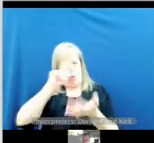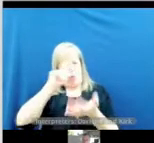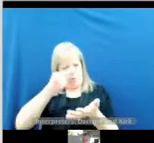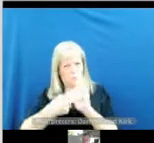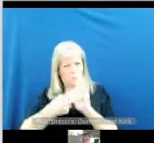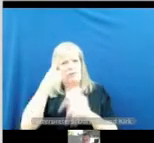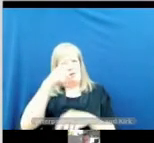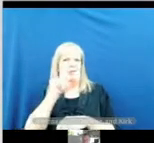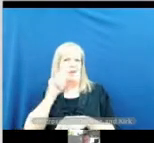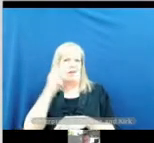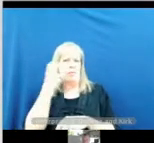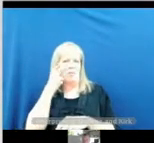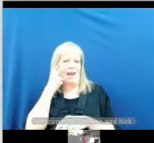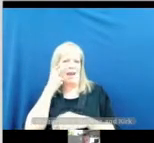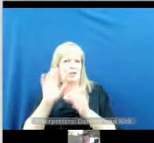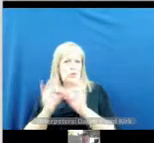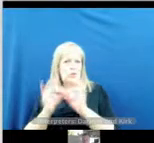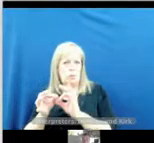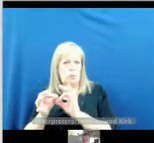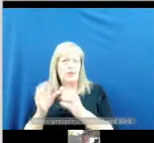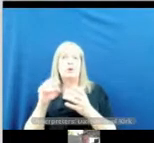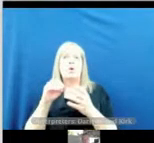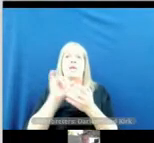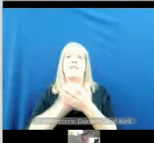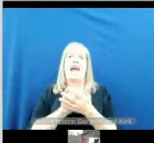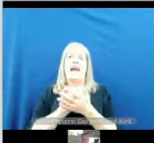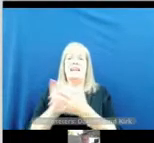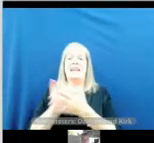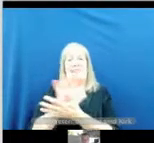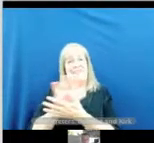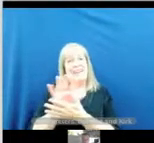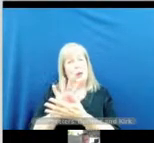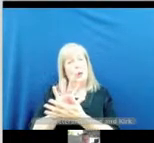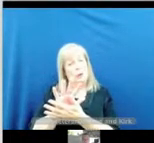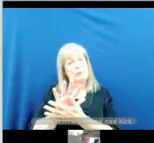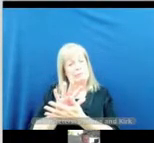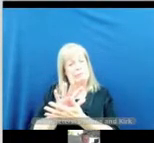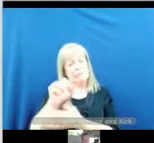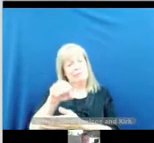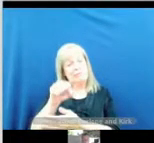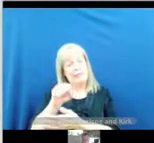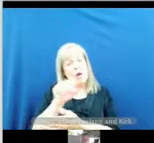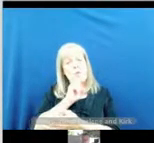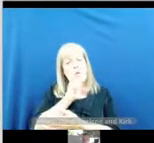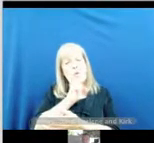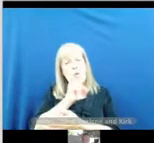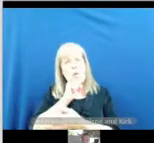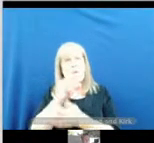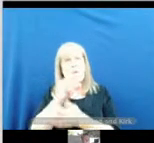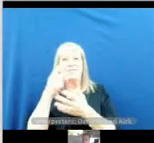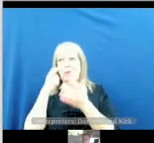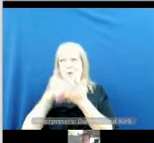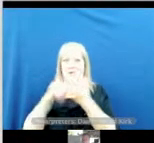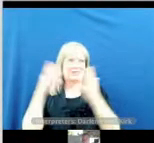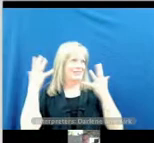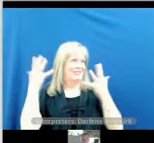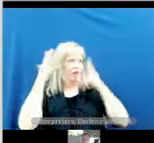information or the video is pretty dated in terms of aesthetics, the